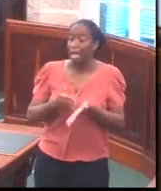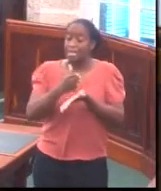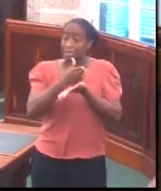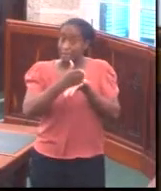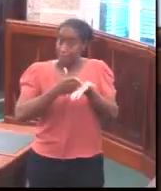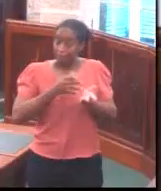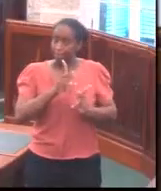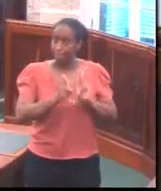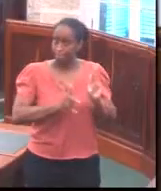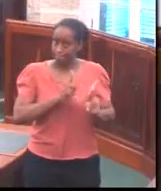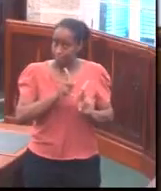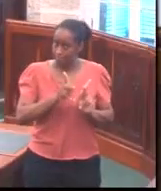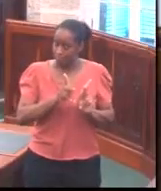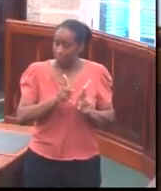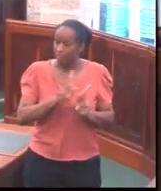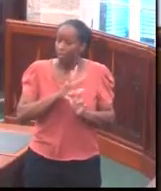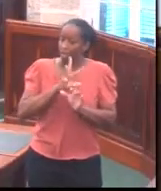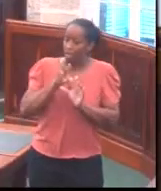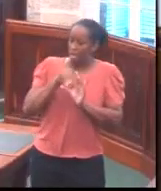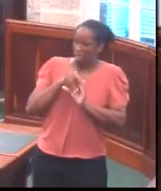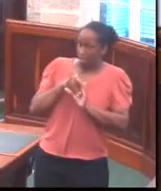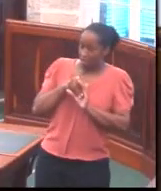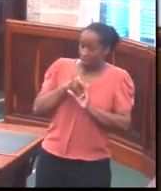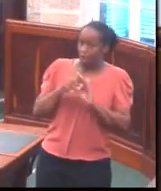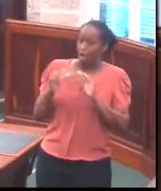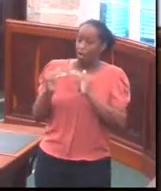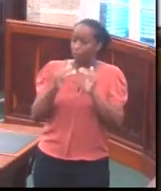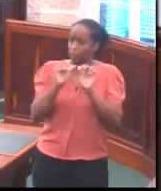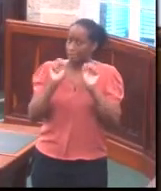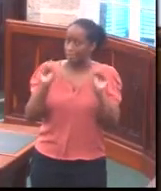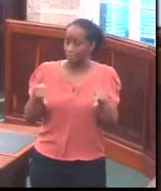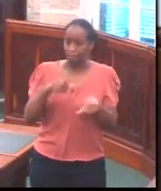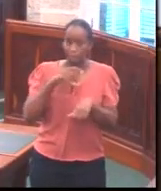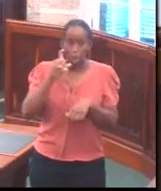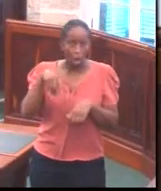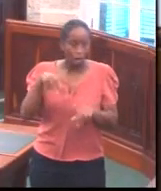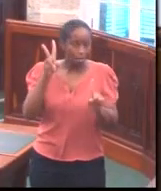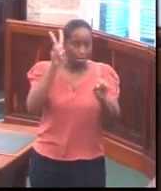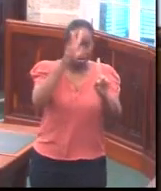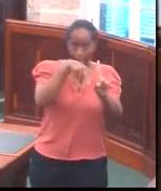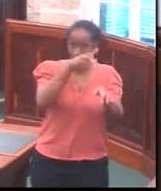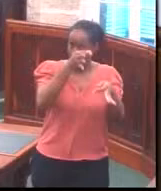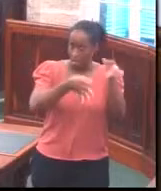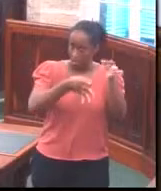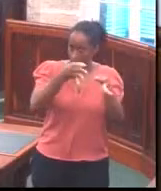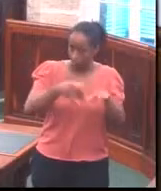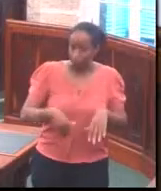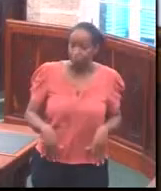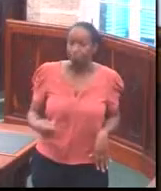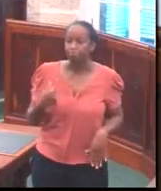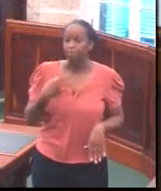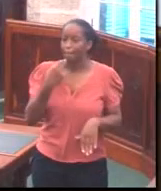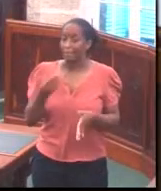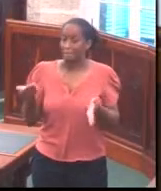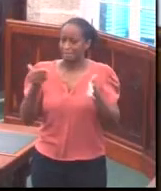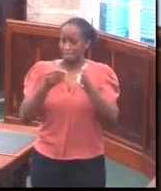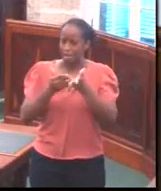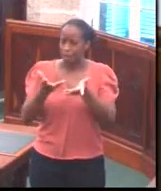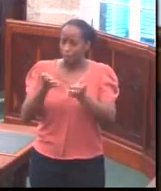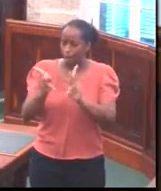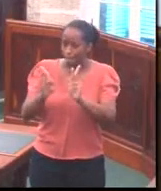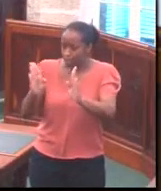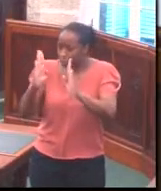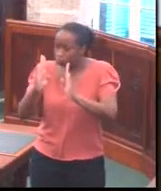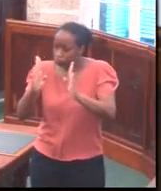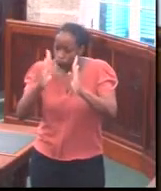persons within this system to bypass the courts. I repeat that for the sake of the public because